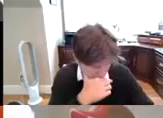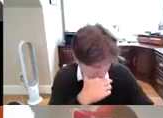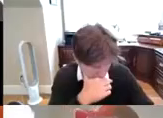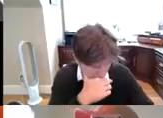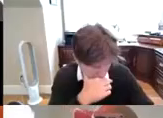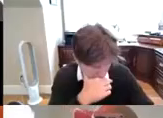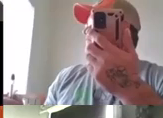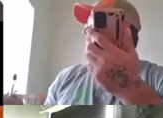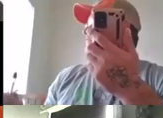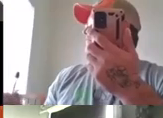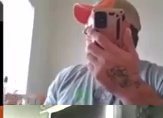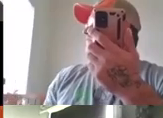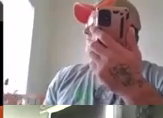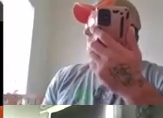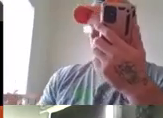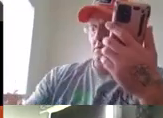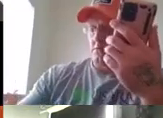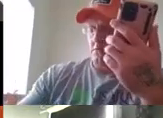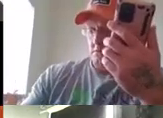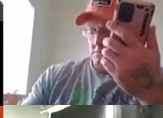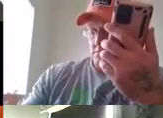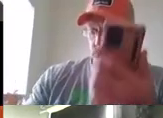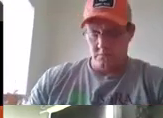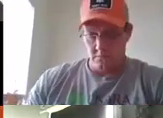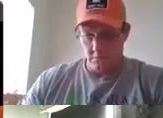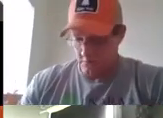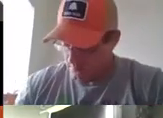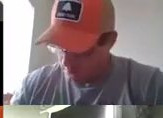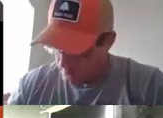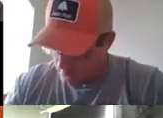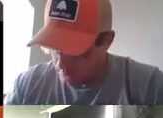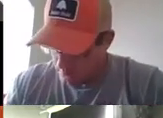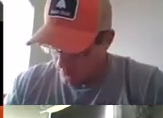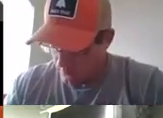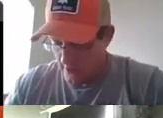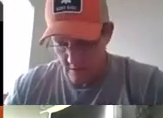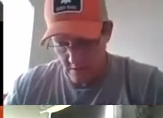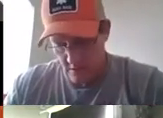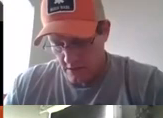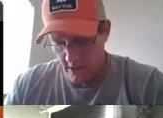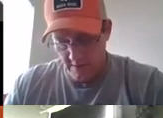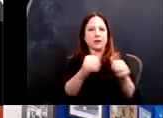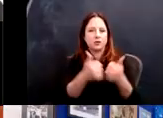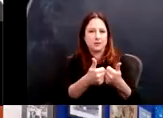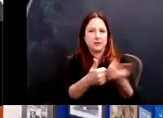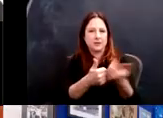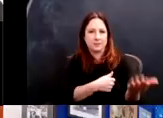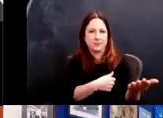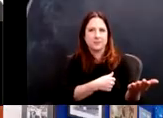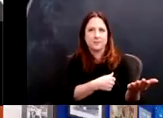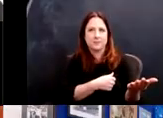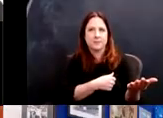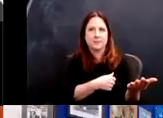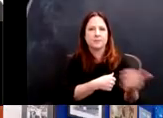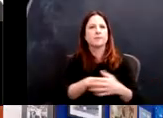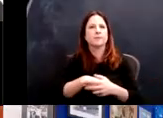when looking at this list, these are all internal. And one of the ways we well,